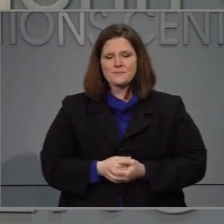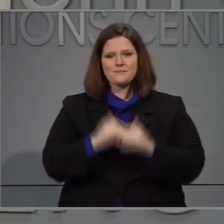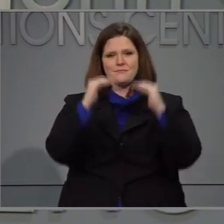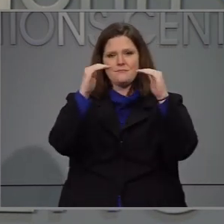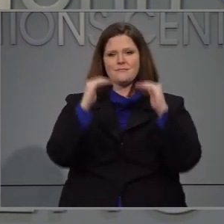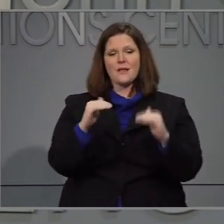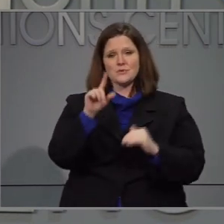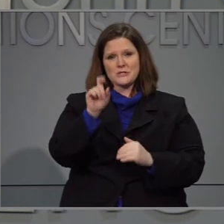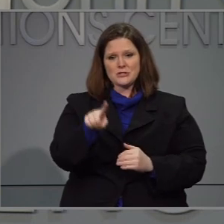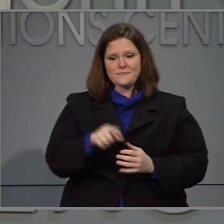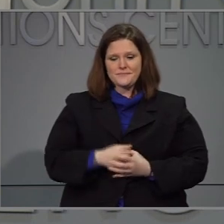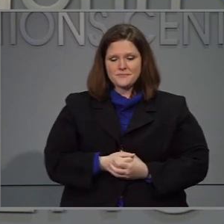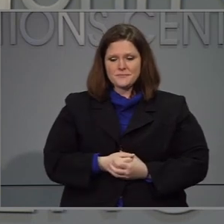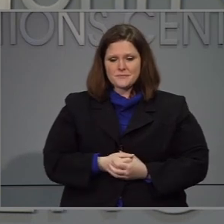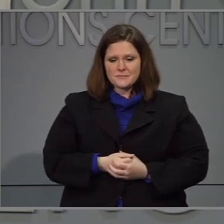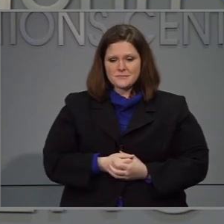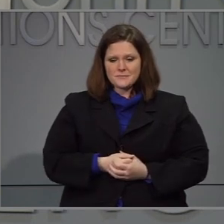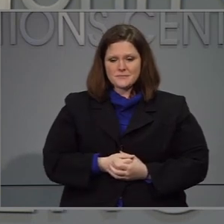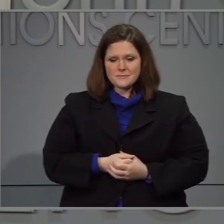question.